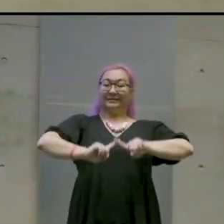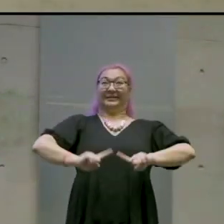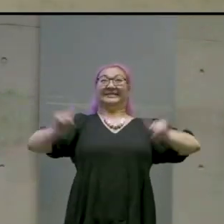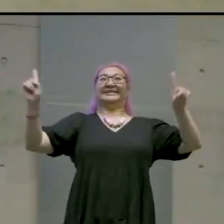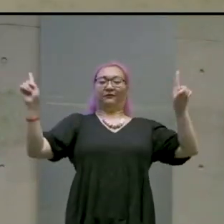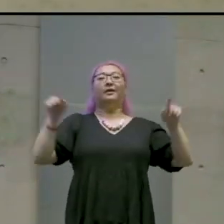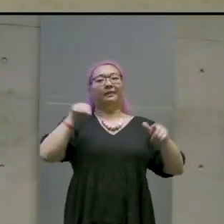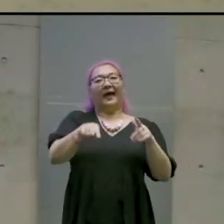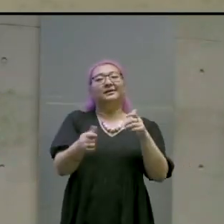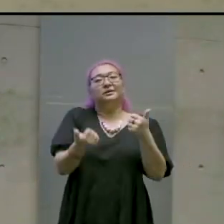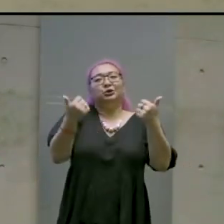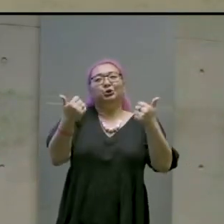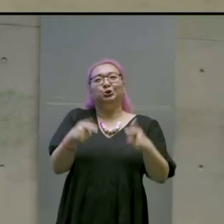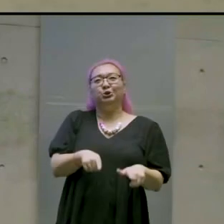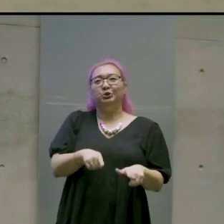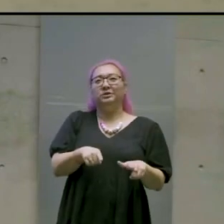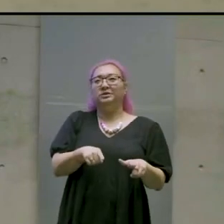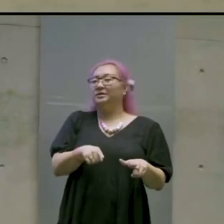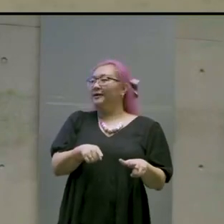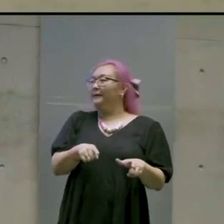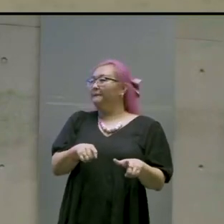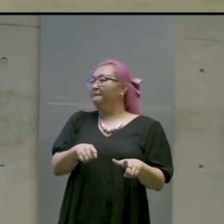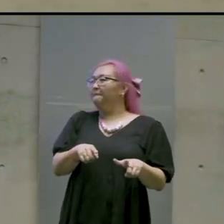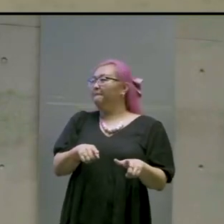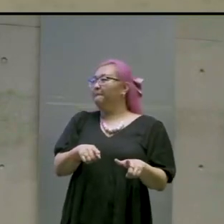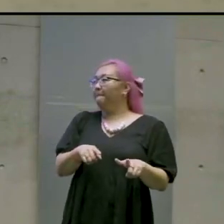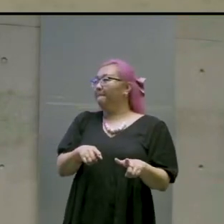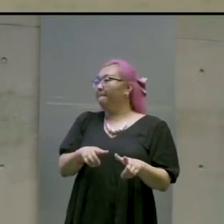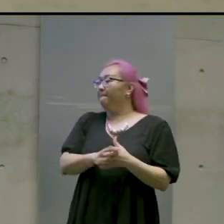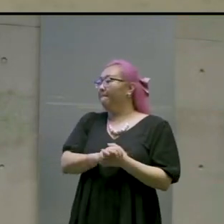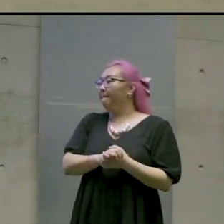You choose something, and I think if you